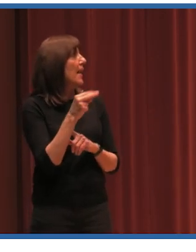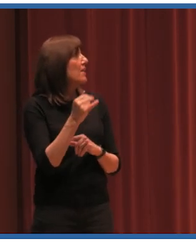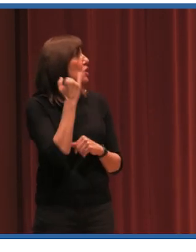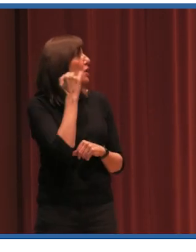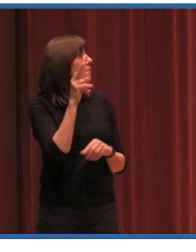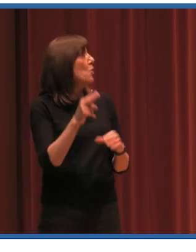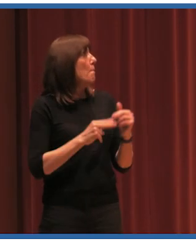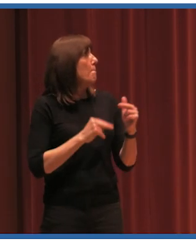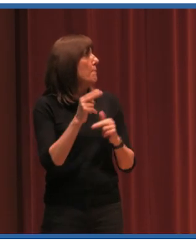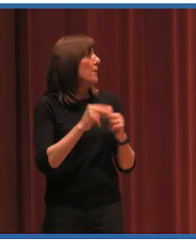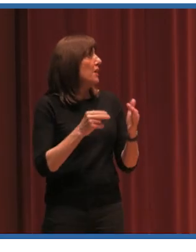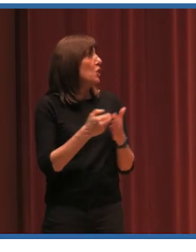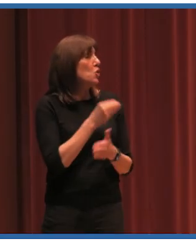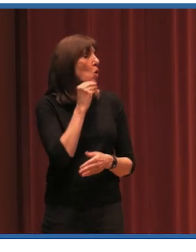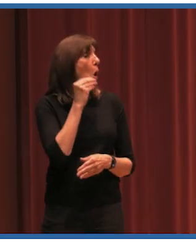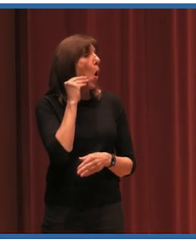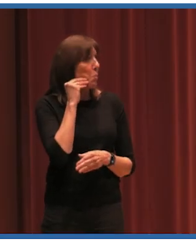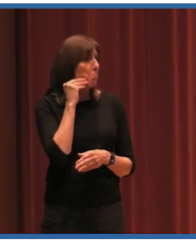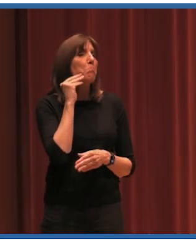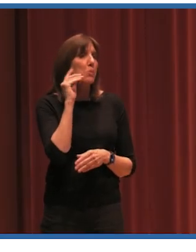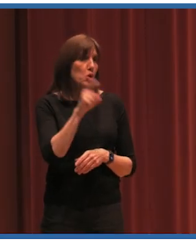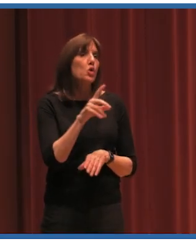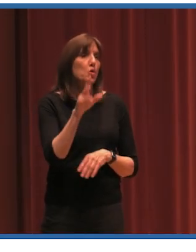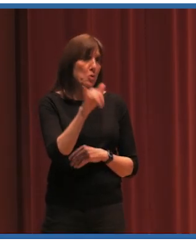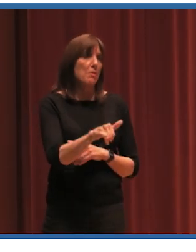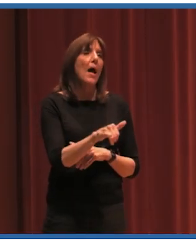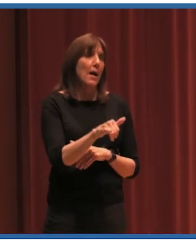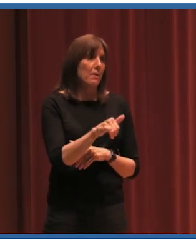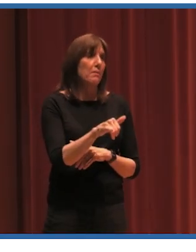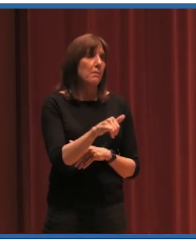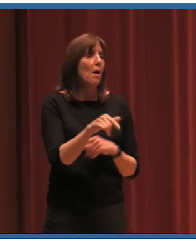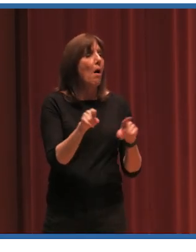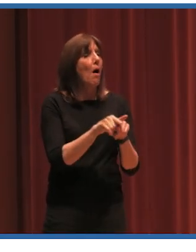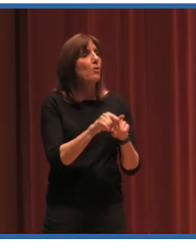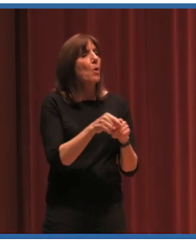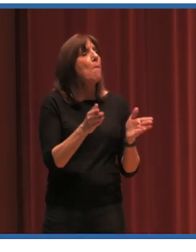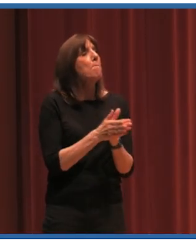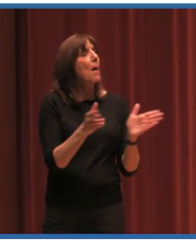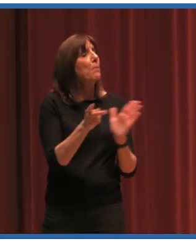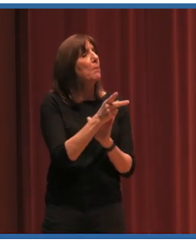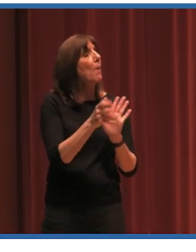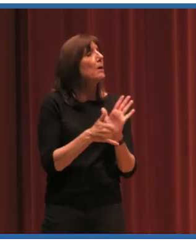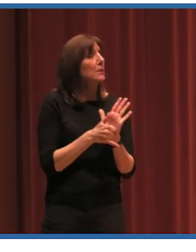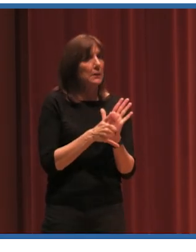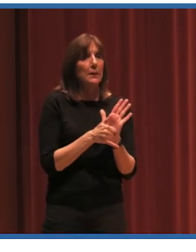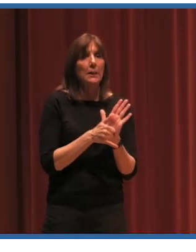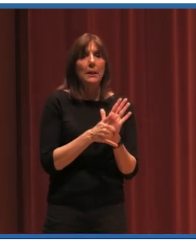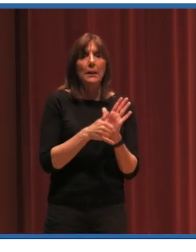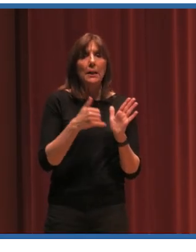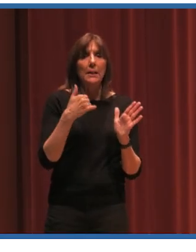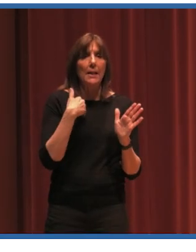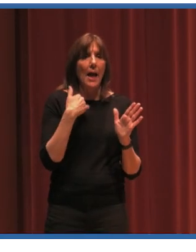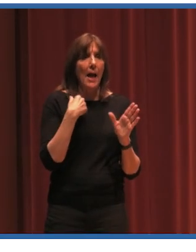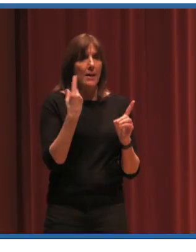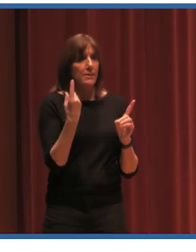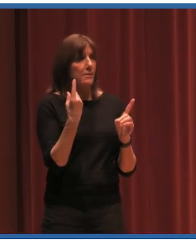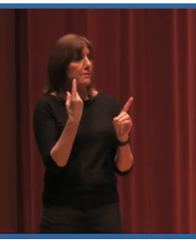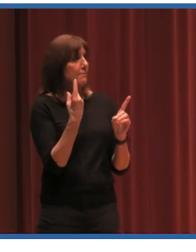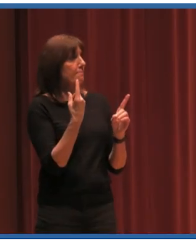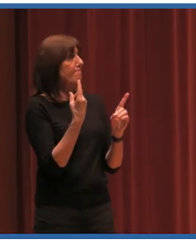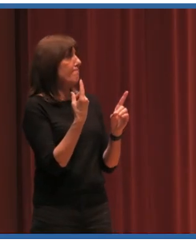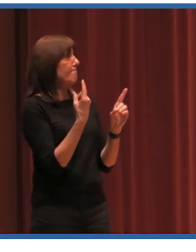inexpensive. We need to also continue to look at public policy that has carrots and sticks to get